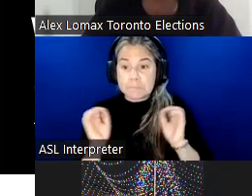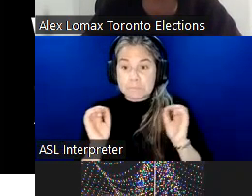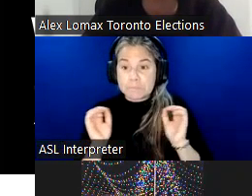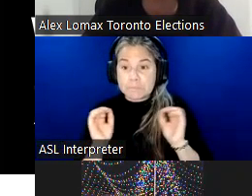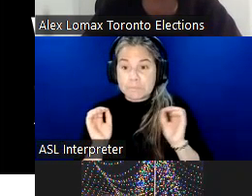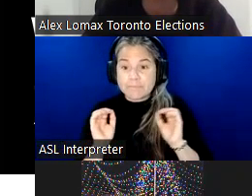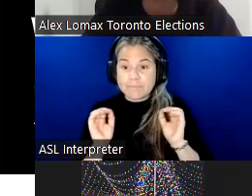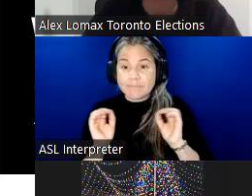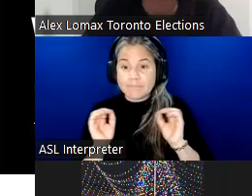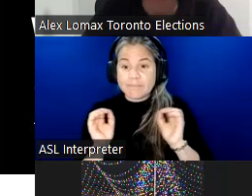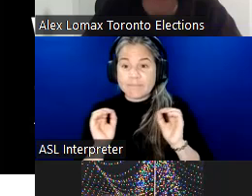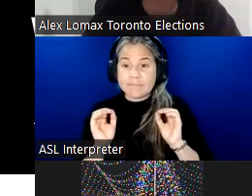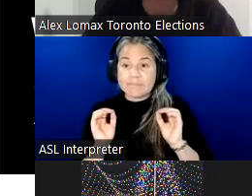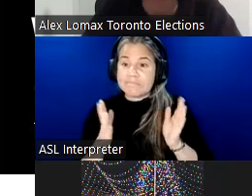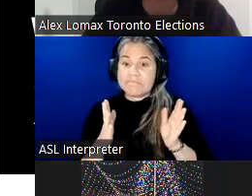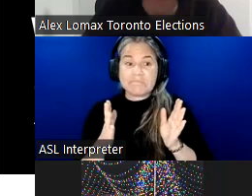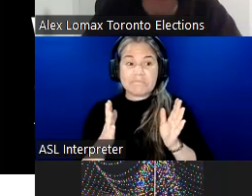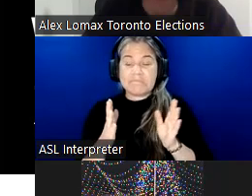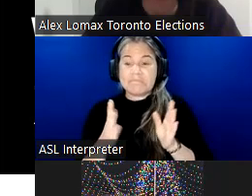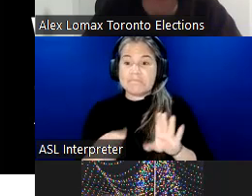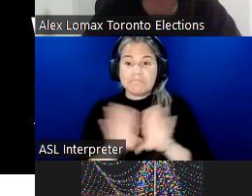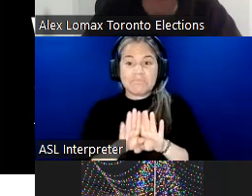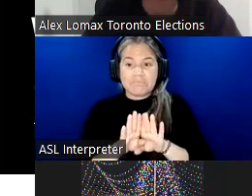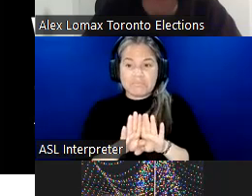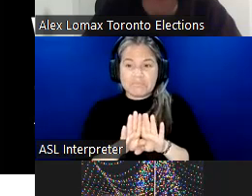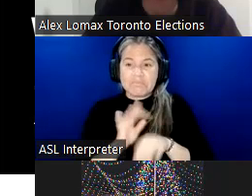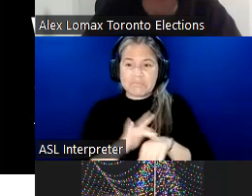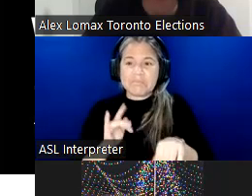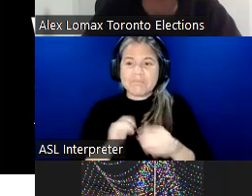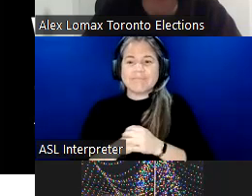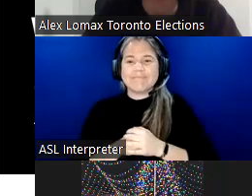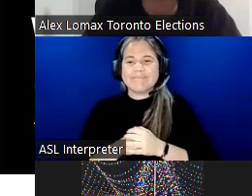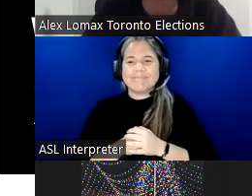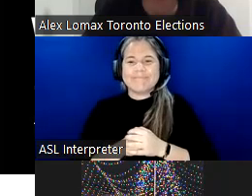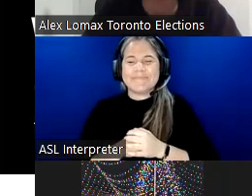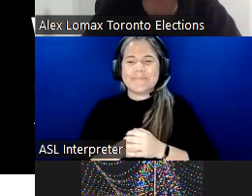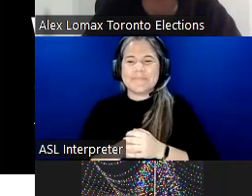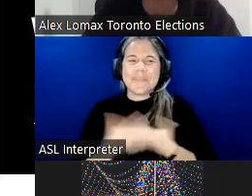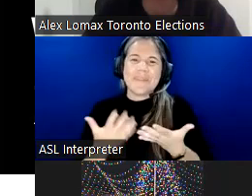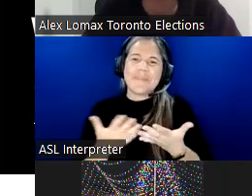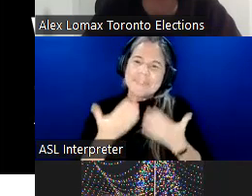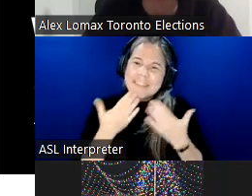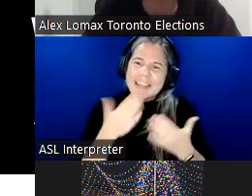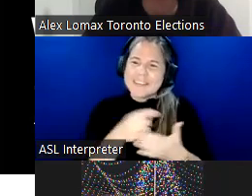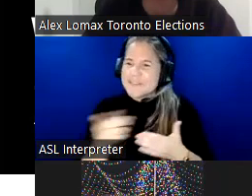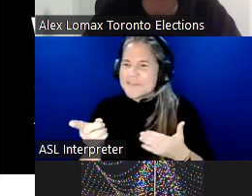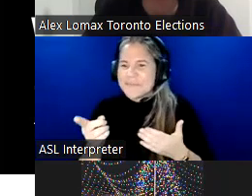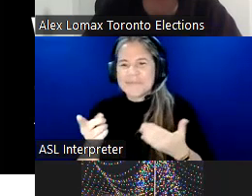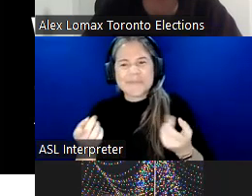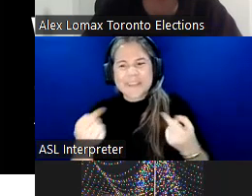then we might wrap it up shortly. I really appreciate all of your time today, Alex. I